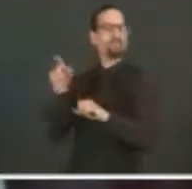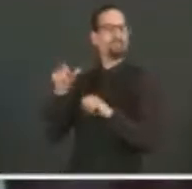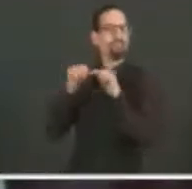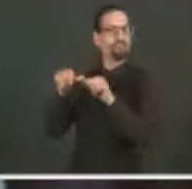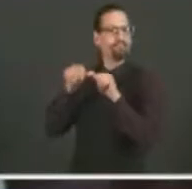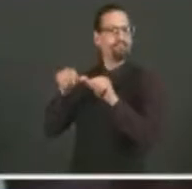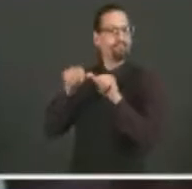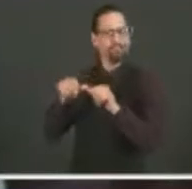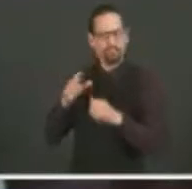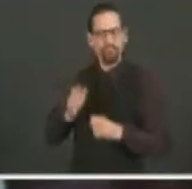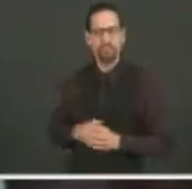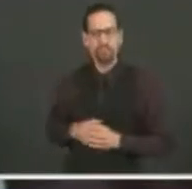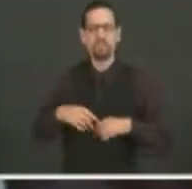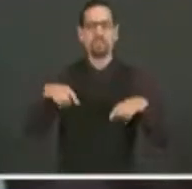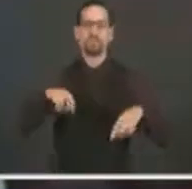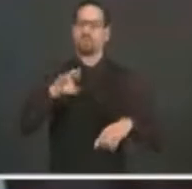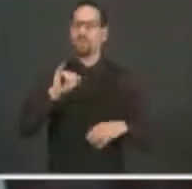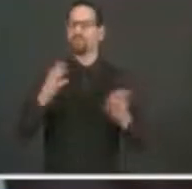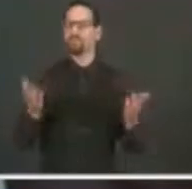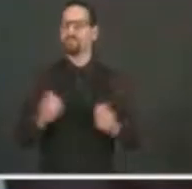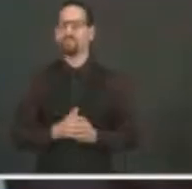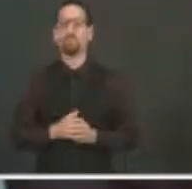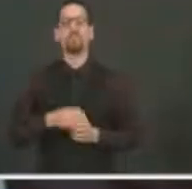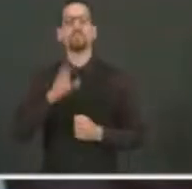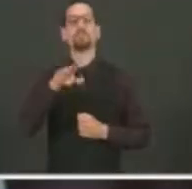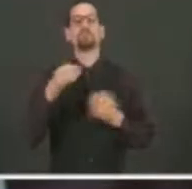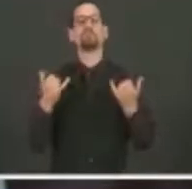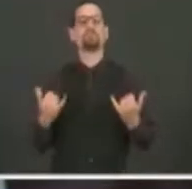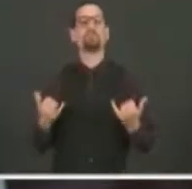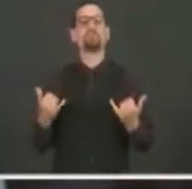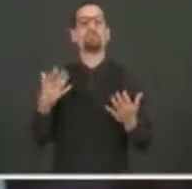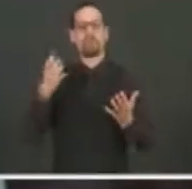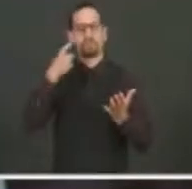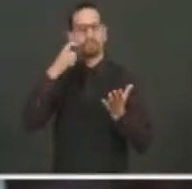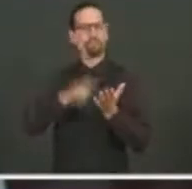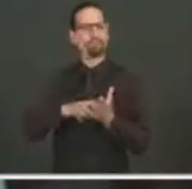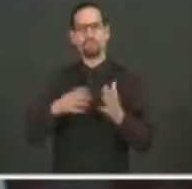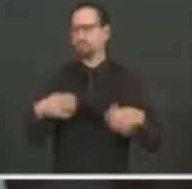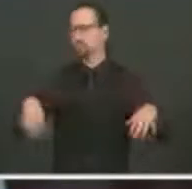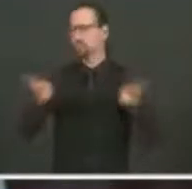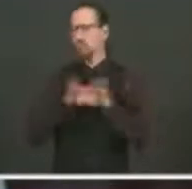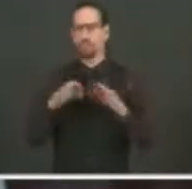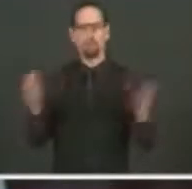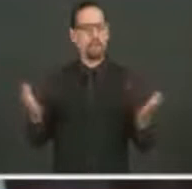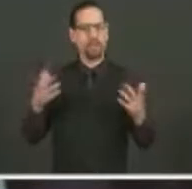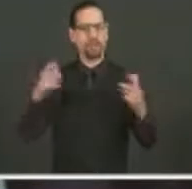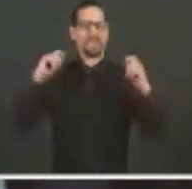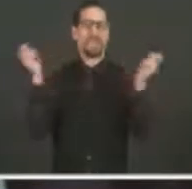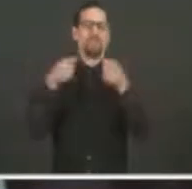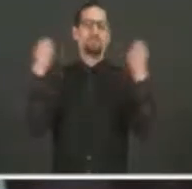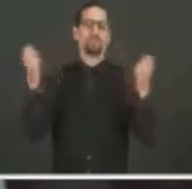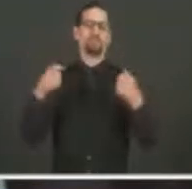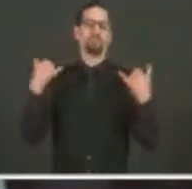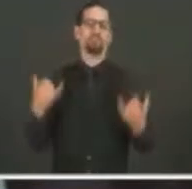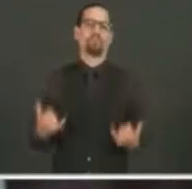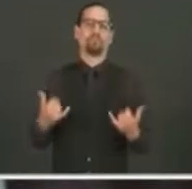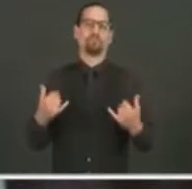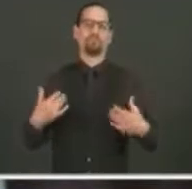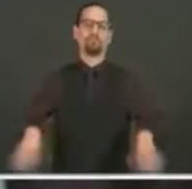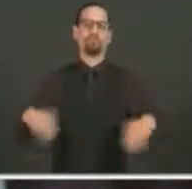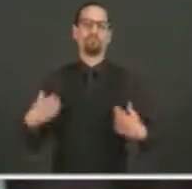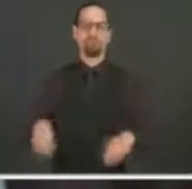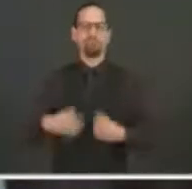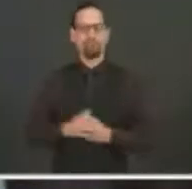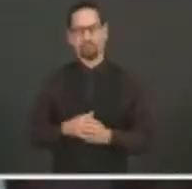want to begin today by recognizing the importance of today's celebration. I want to recognize that today